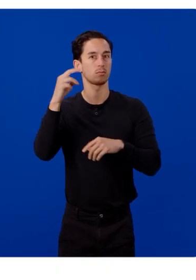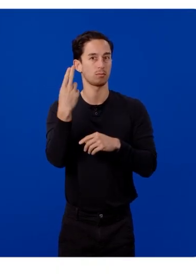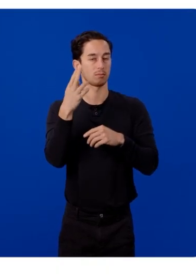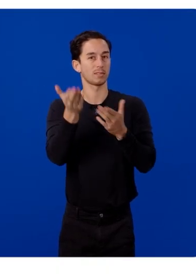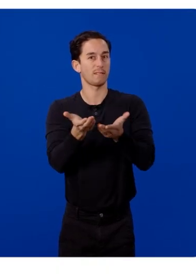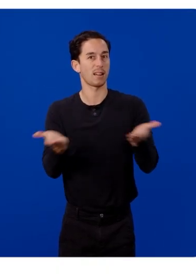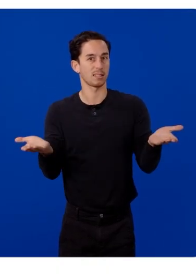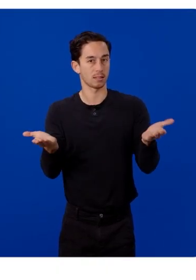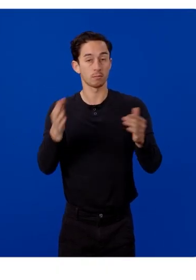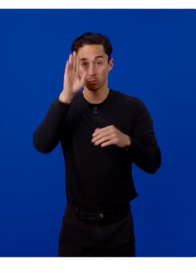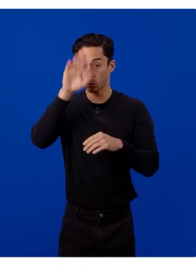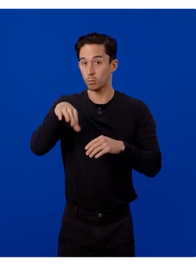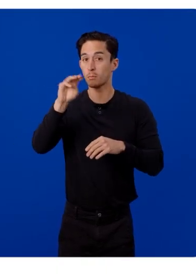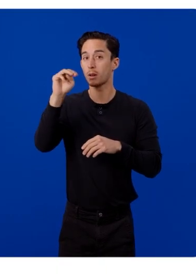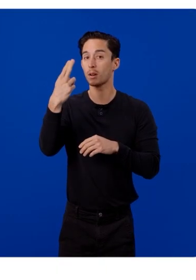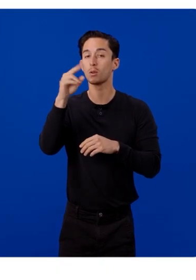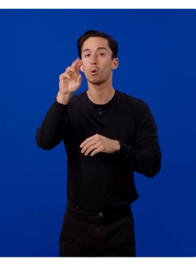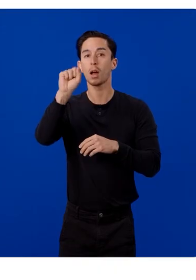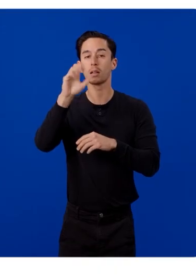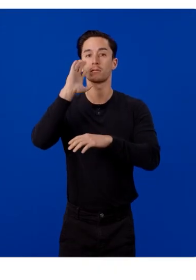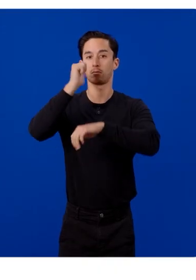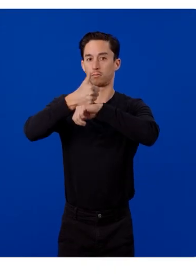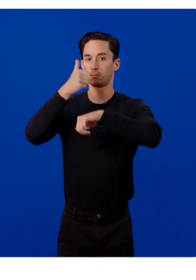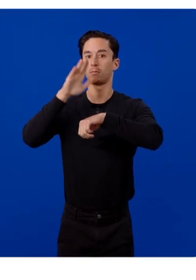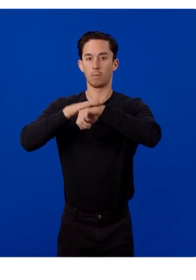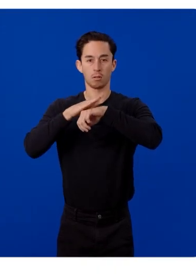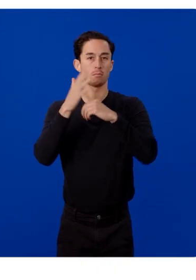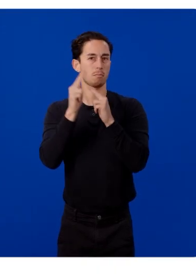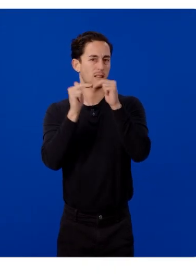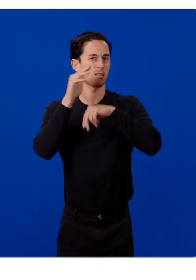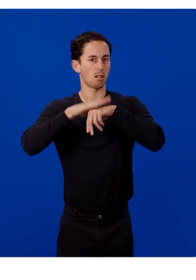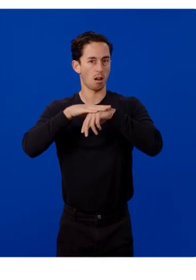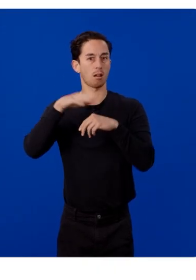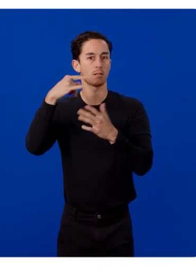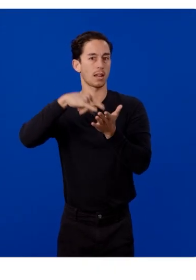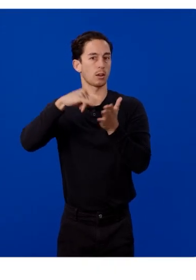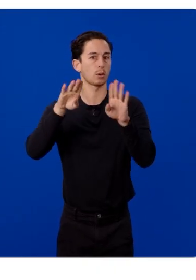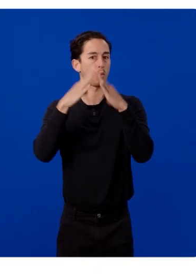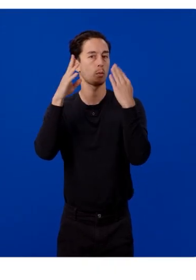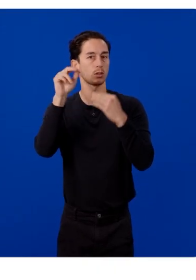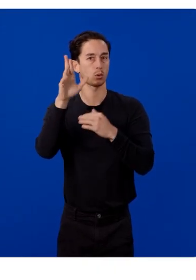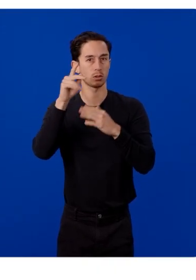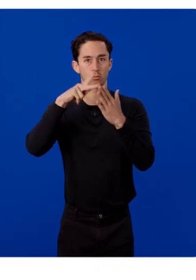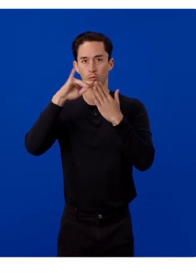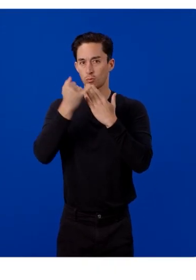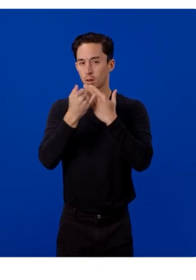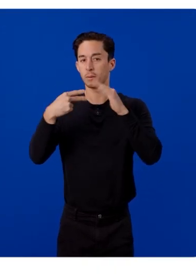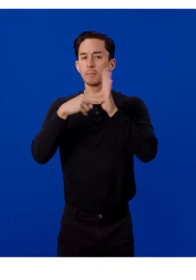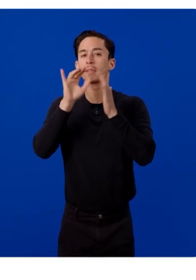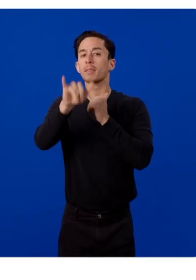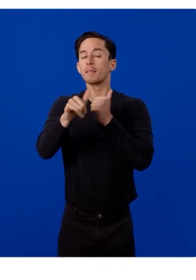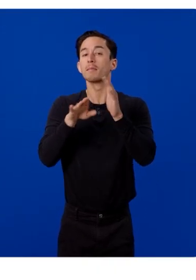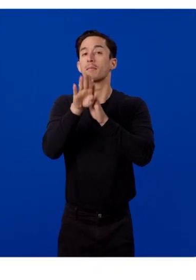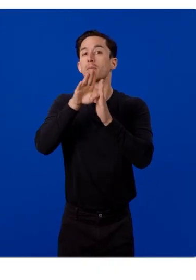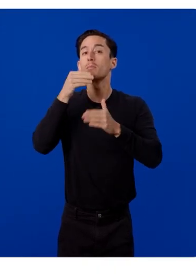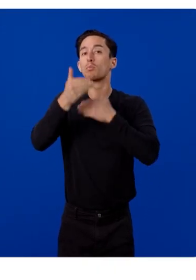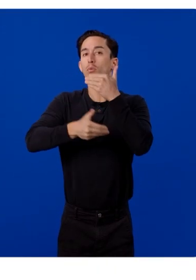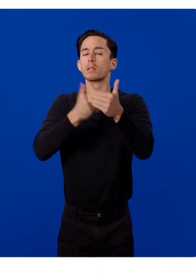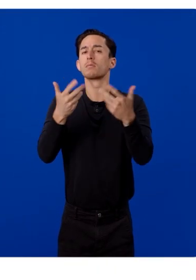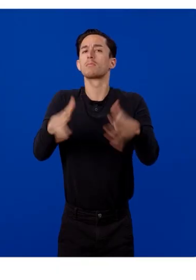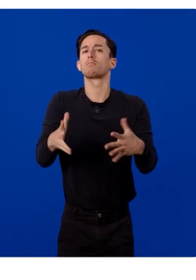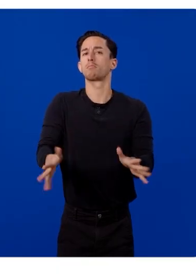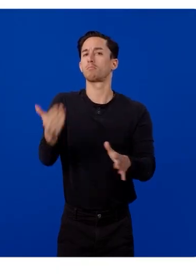Meta Horizon OS is built on Android open source project, so the development process will be very familiar territory for any